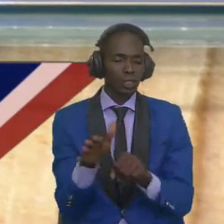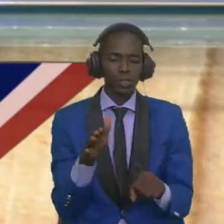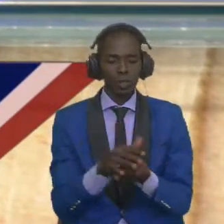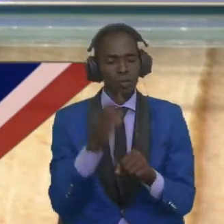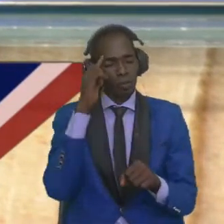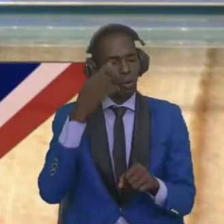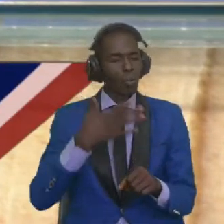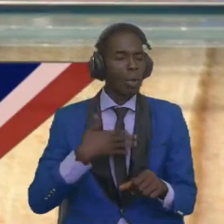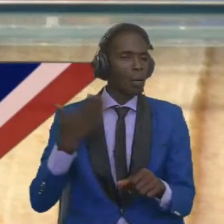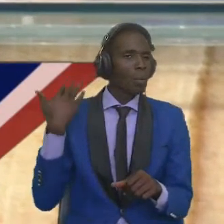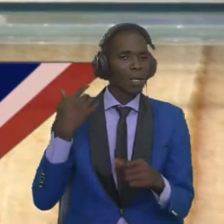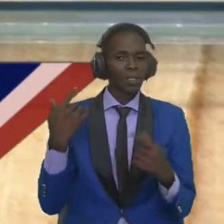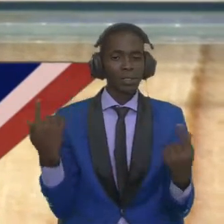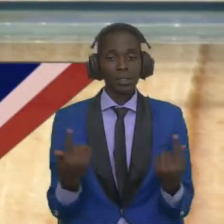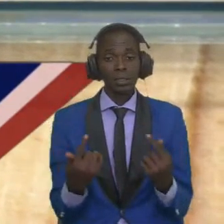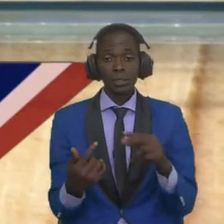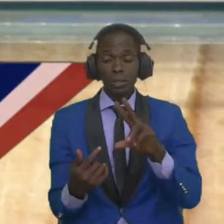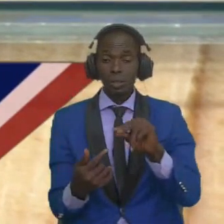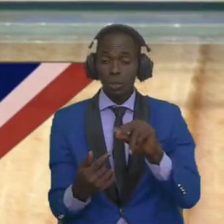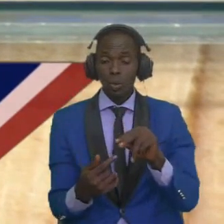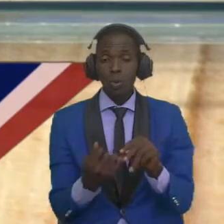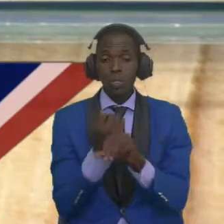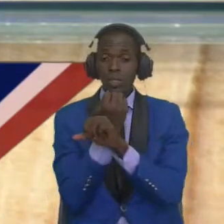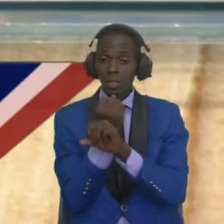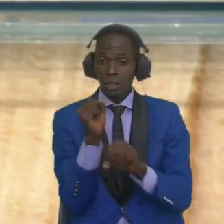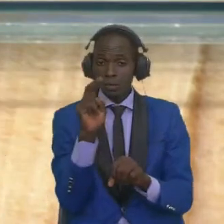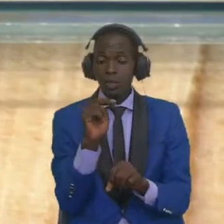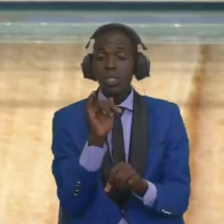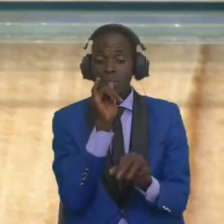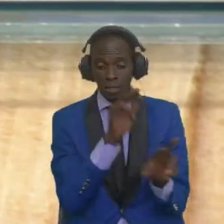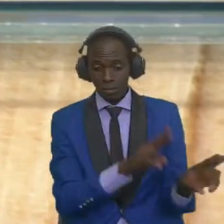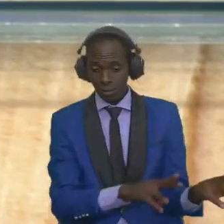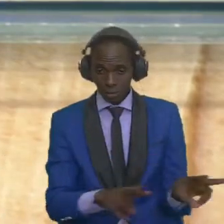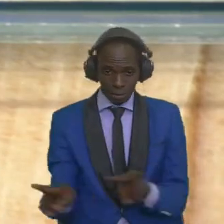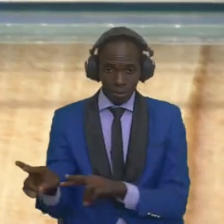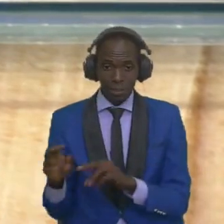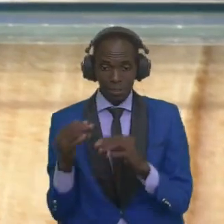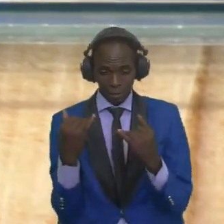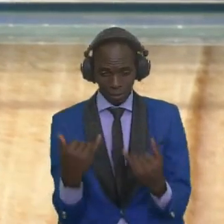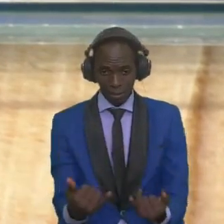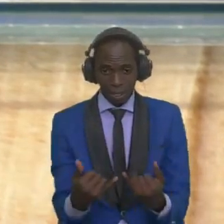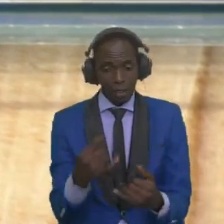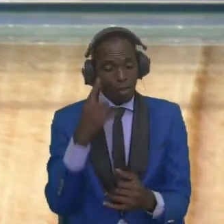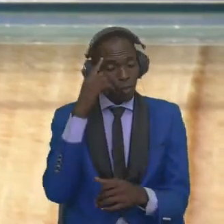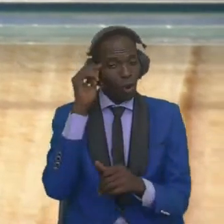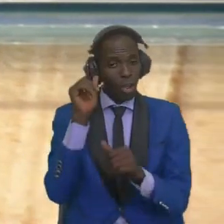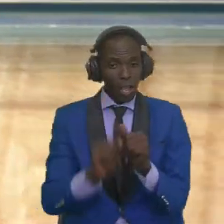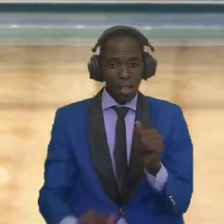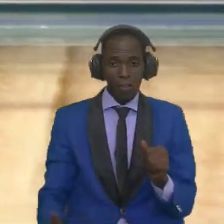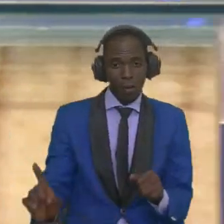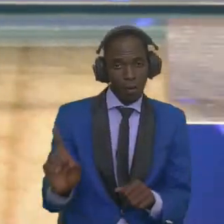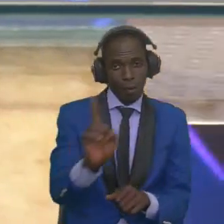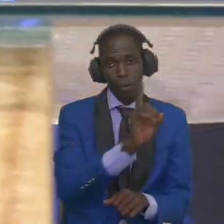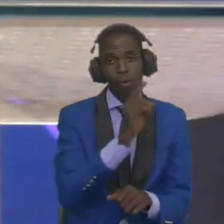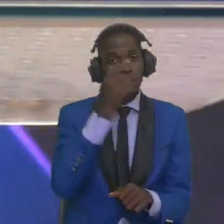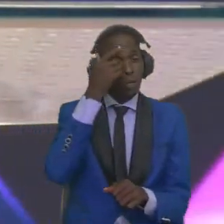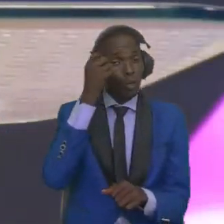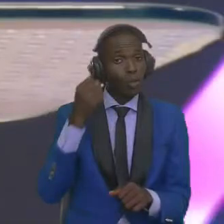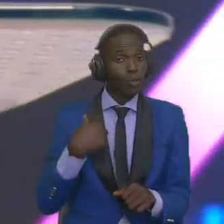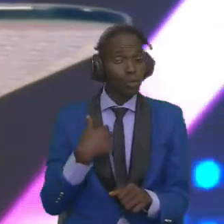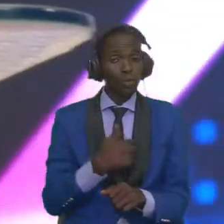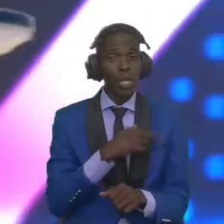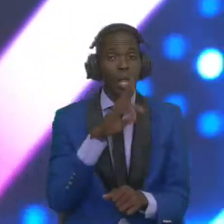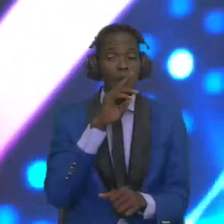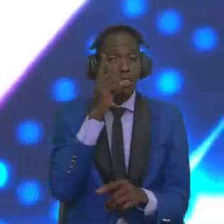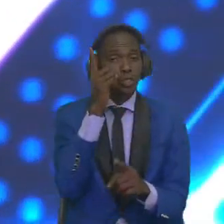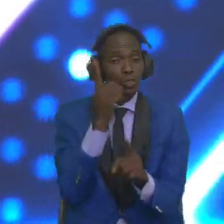I've not done that enough. He said, salvation is available even now. It's ready even now for everyone, because we're